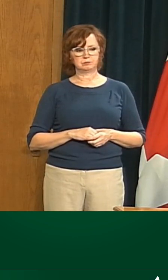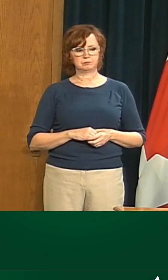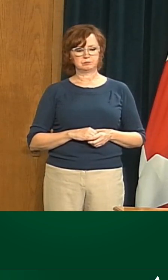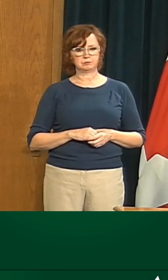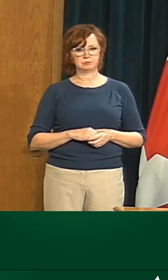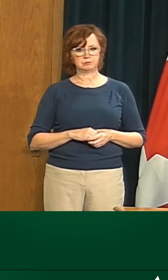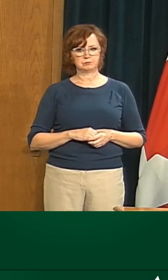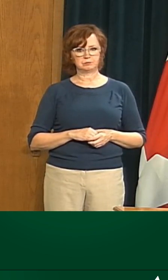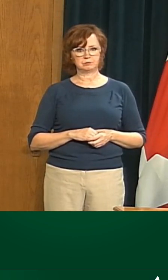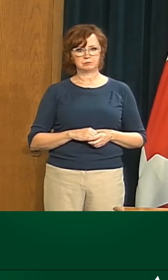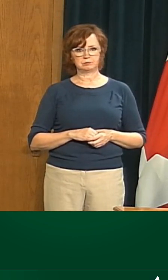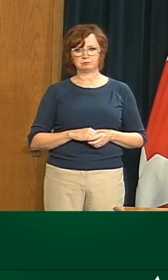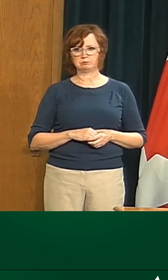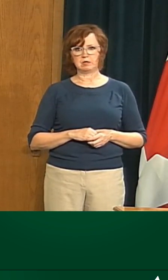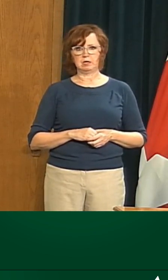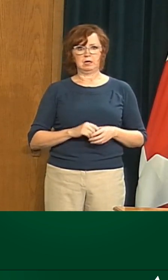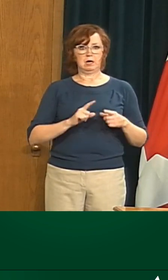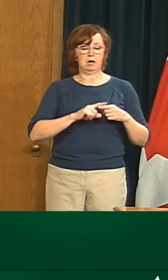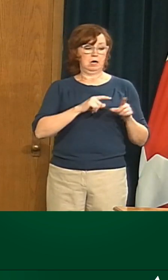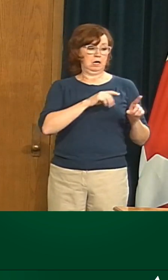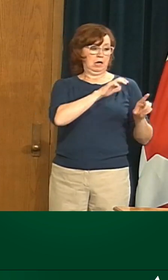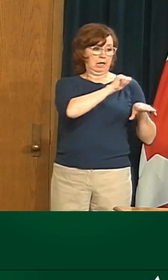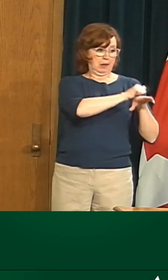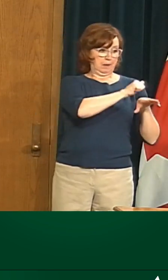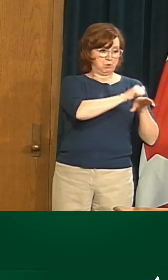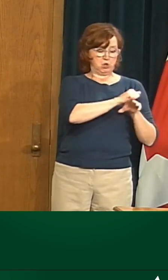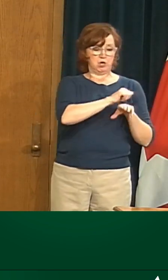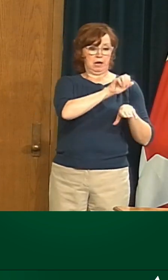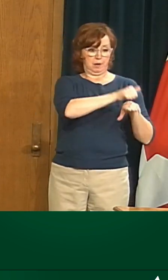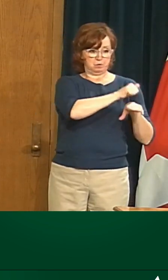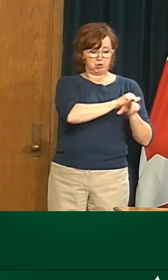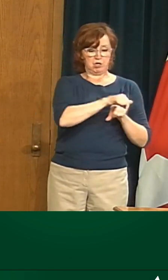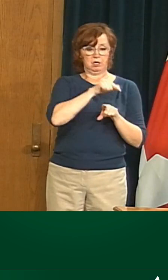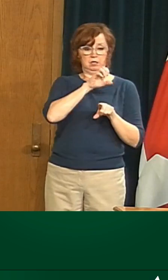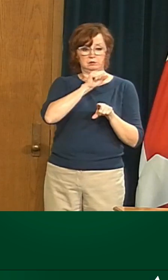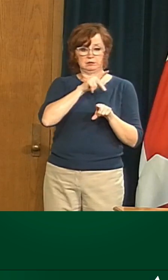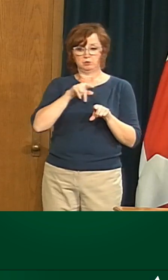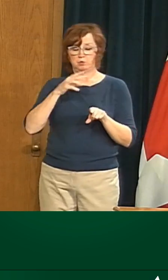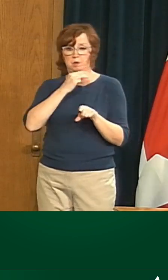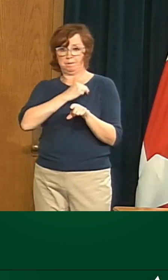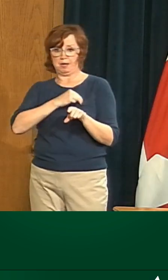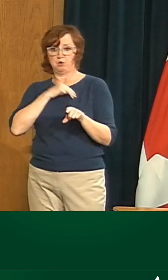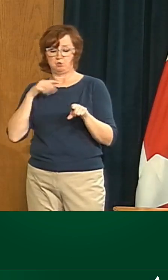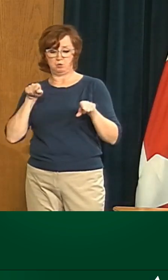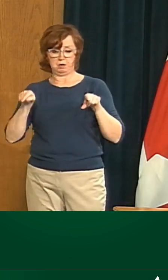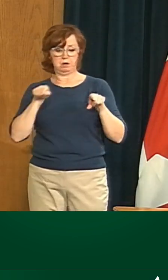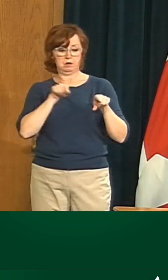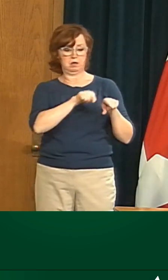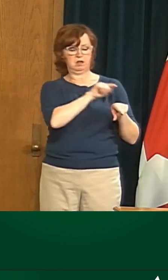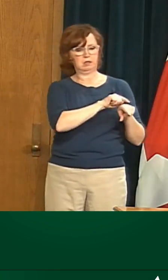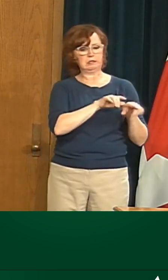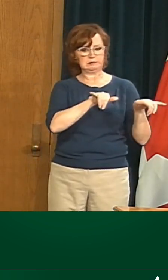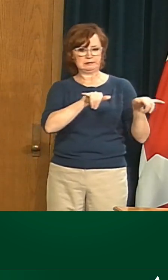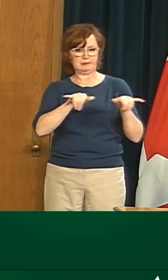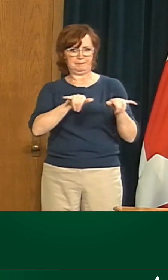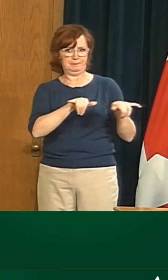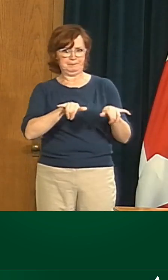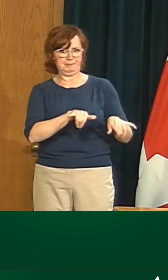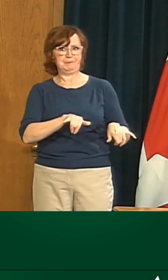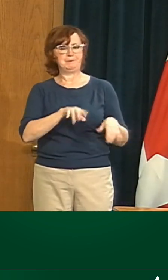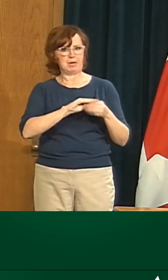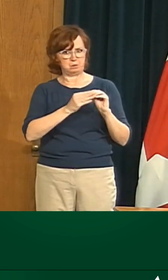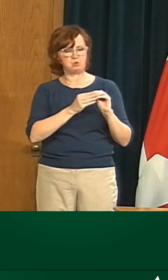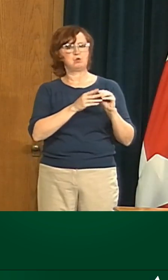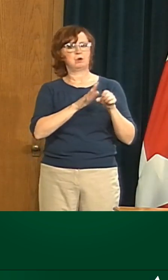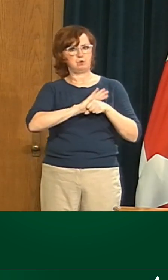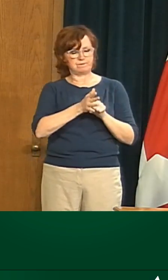the provinces on either side of us, and there still is some necessary travel that will occur there. We are Canadians first and foremost, but our restrictions came